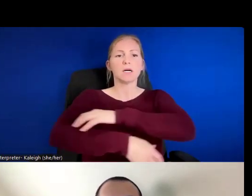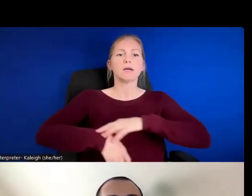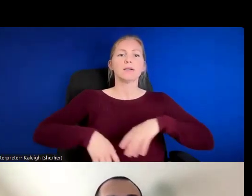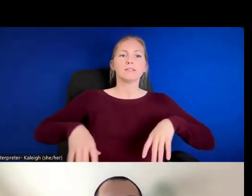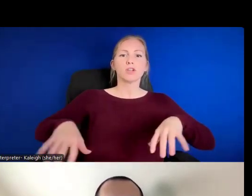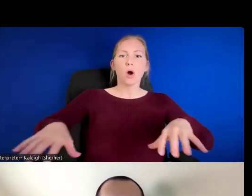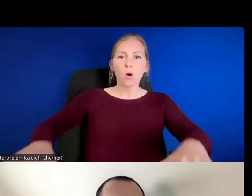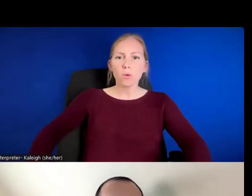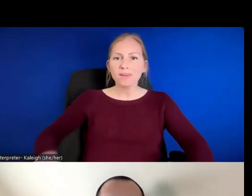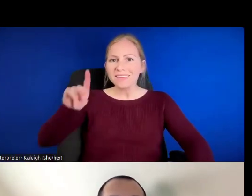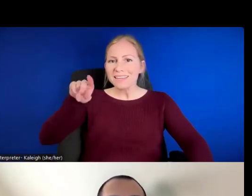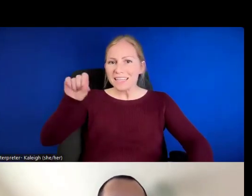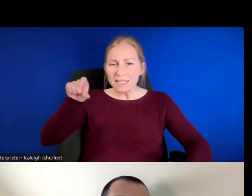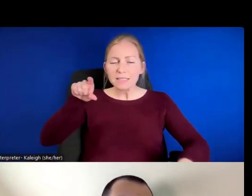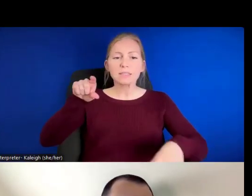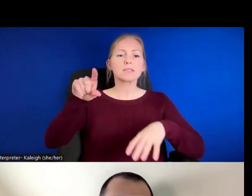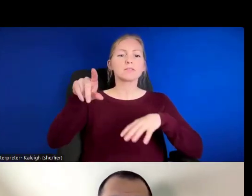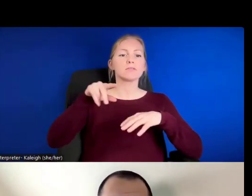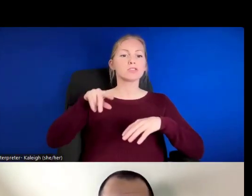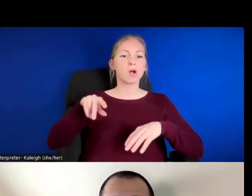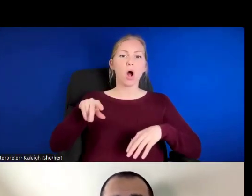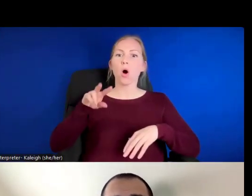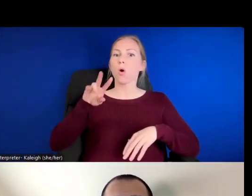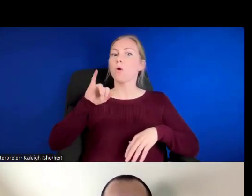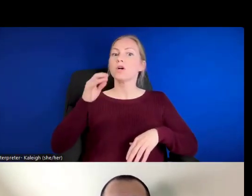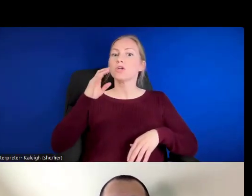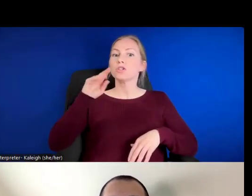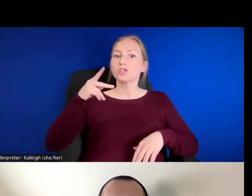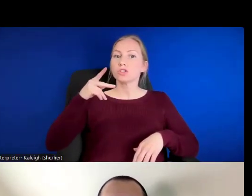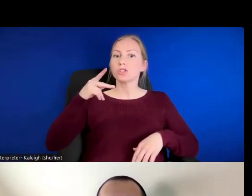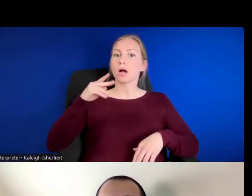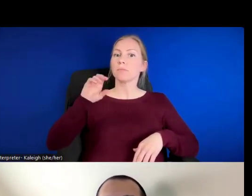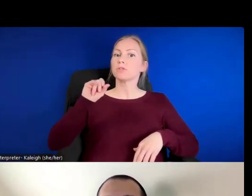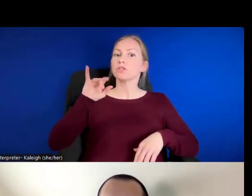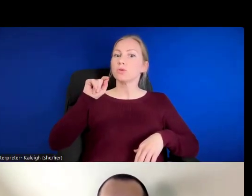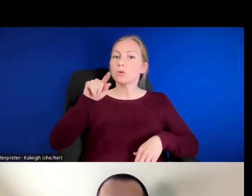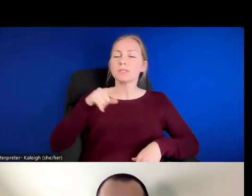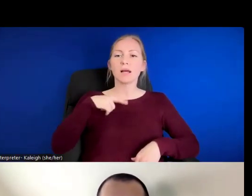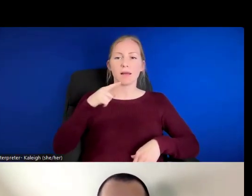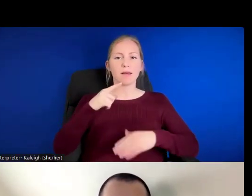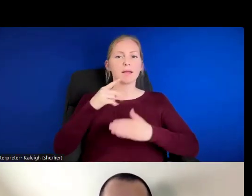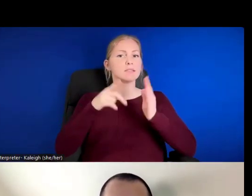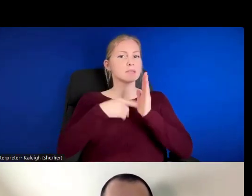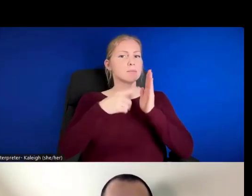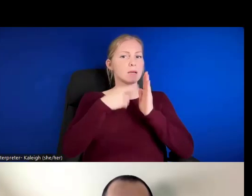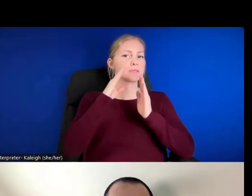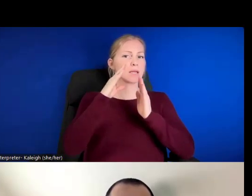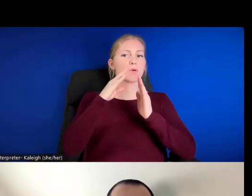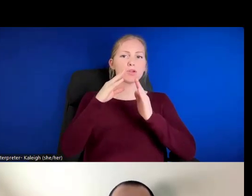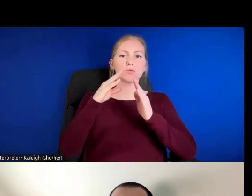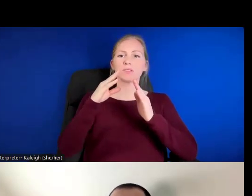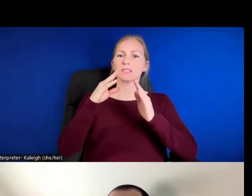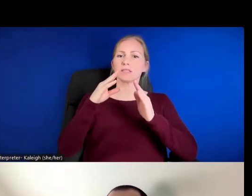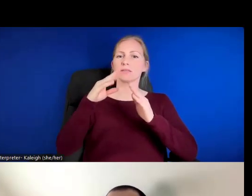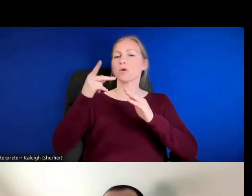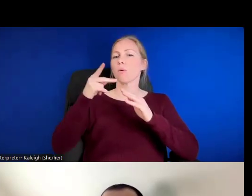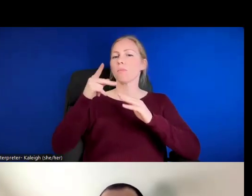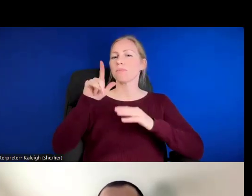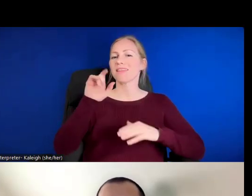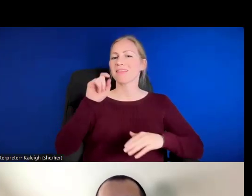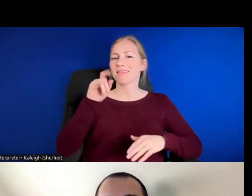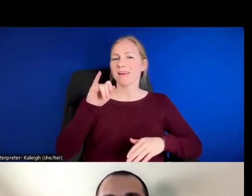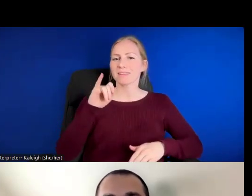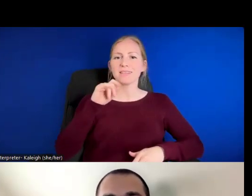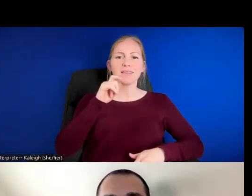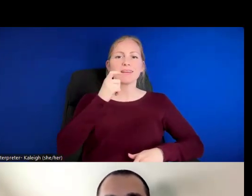jumpsuits, and plexiglass riot shields sometimes that they use to enter a